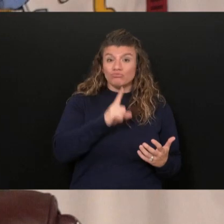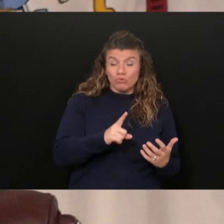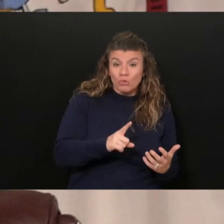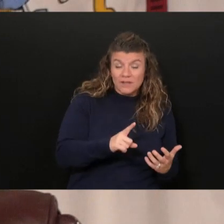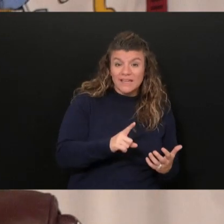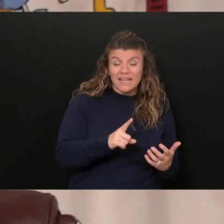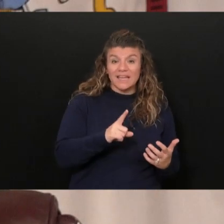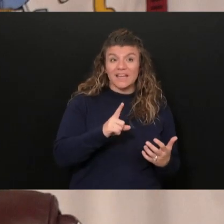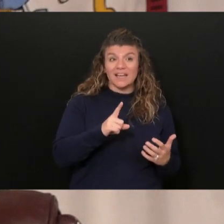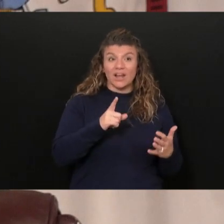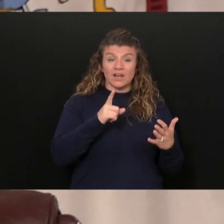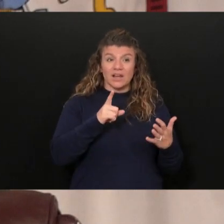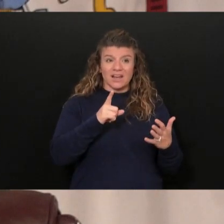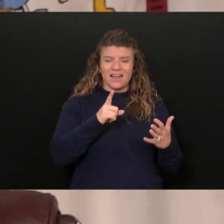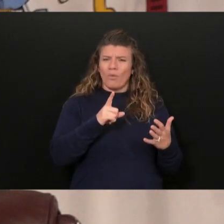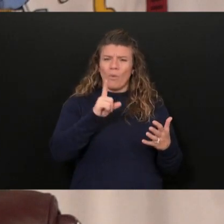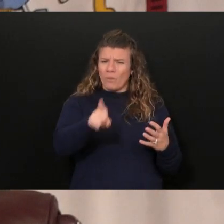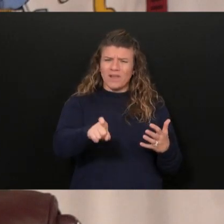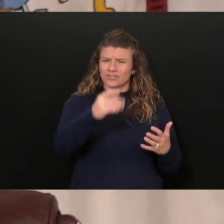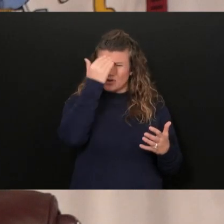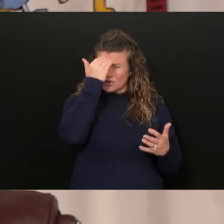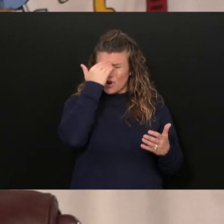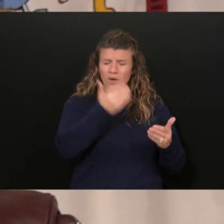truly, way before June,